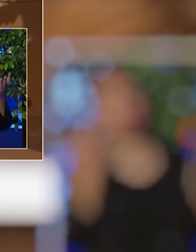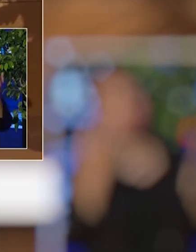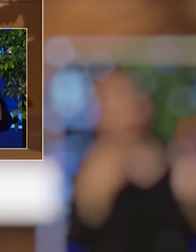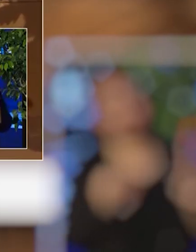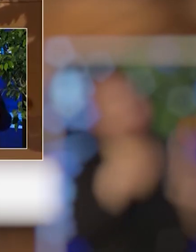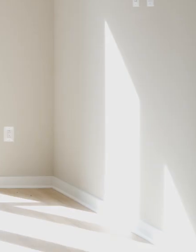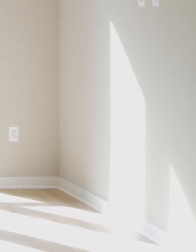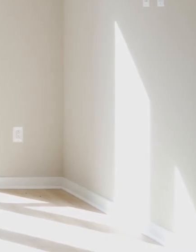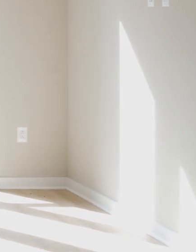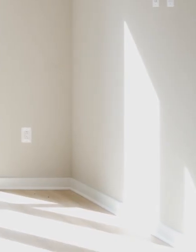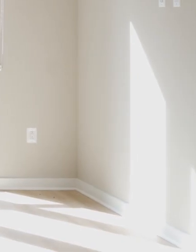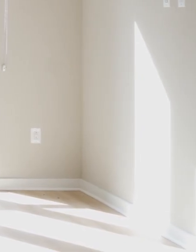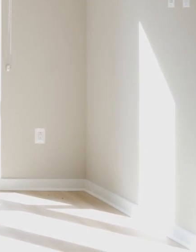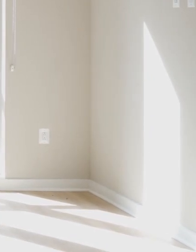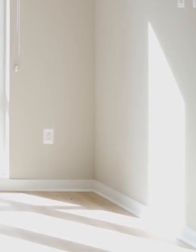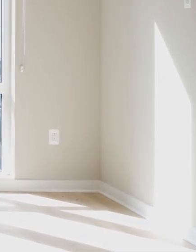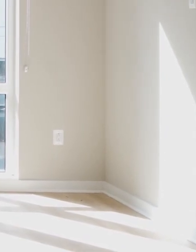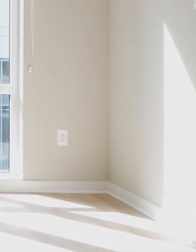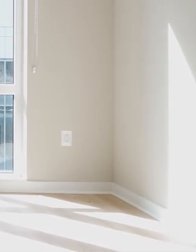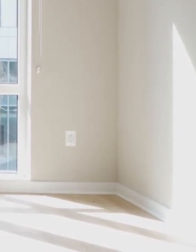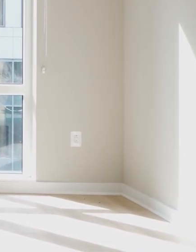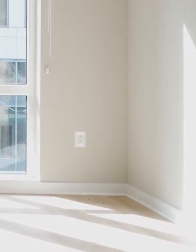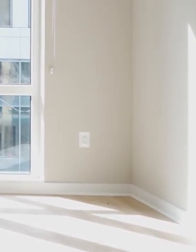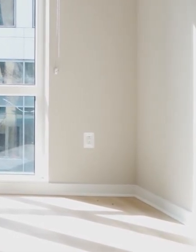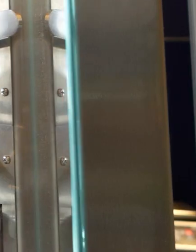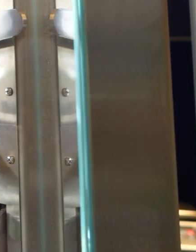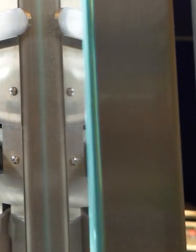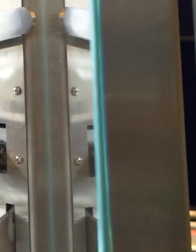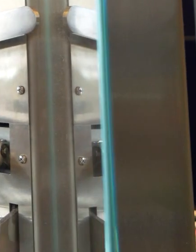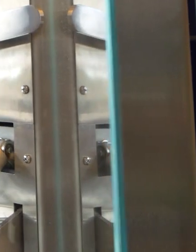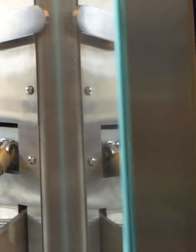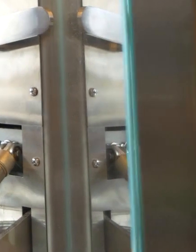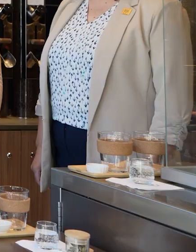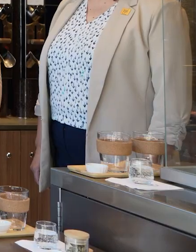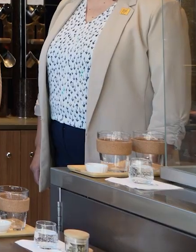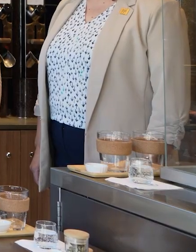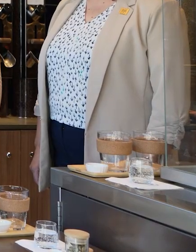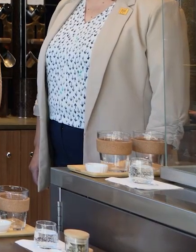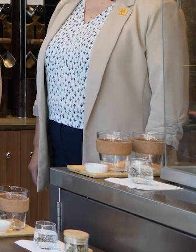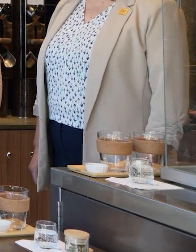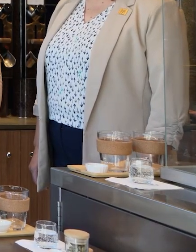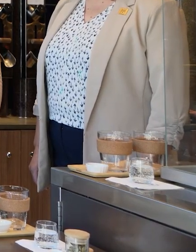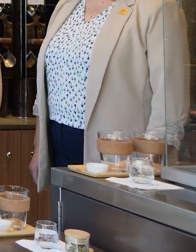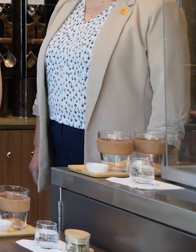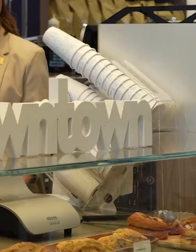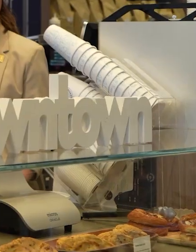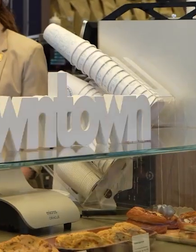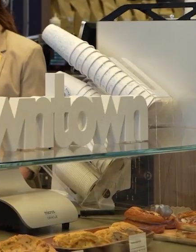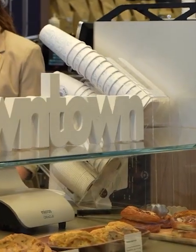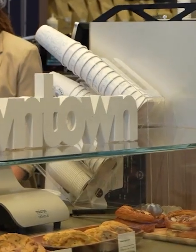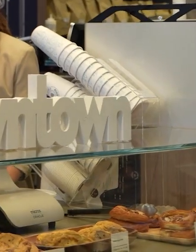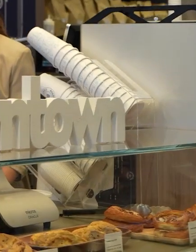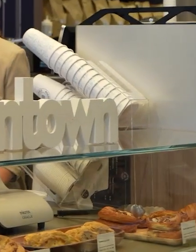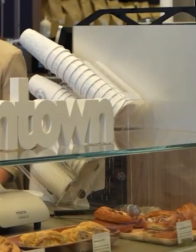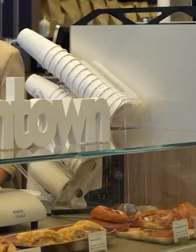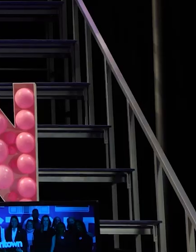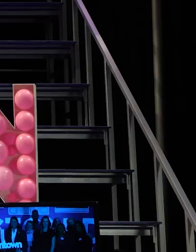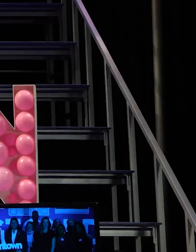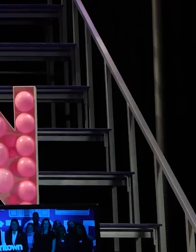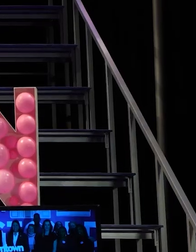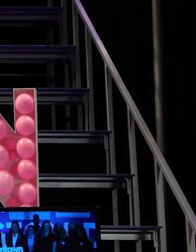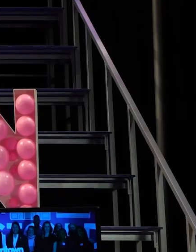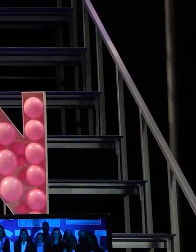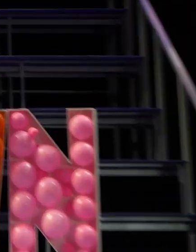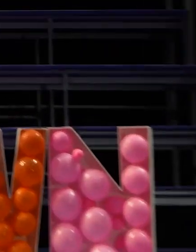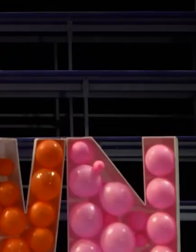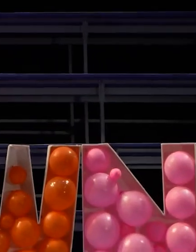very bullish. We converted offices into homes, filled empty spaces with new businesses, and gave people a reason